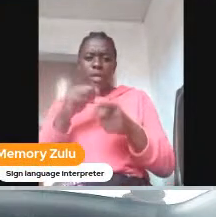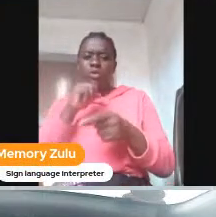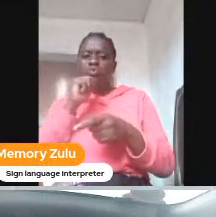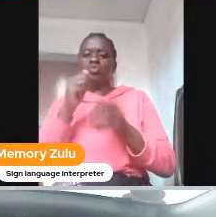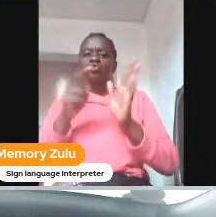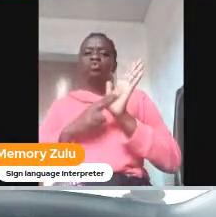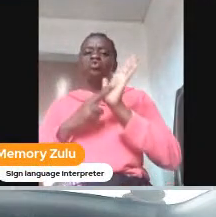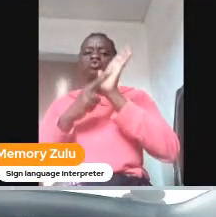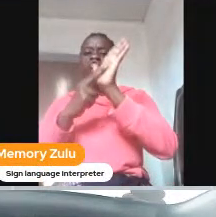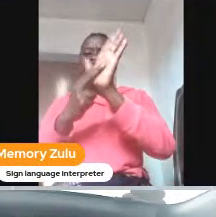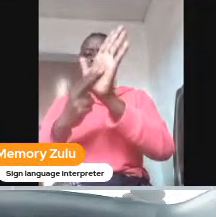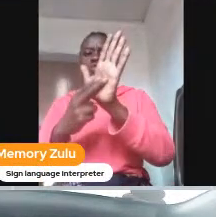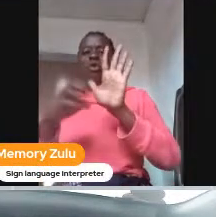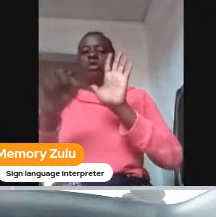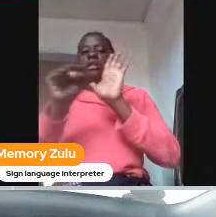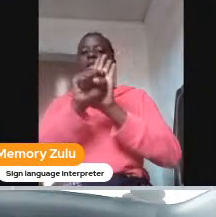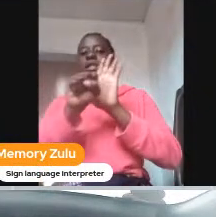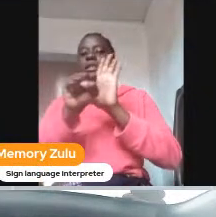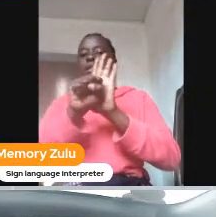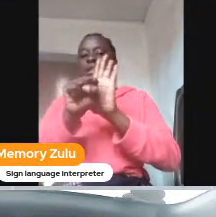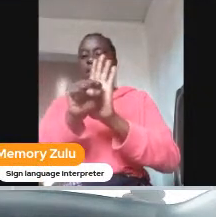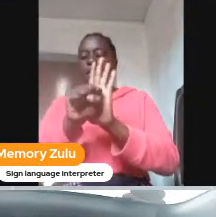Sarah.